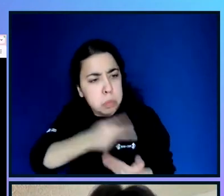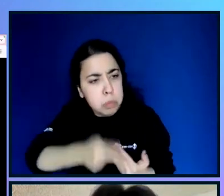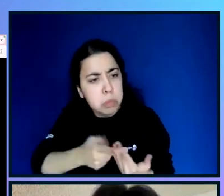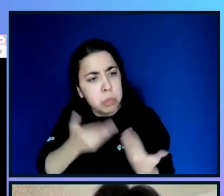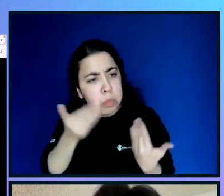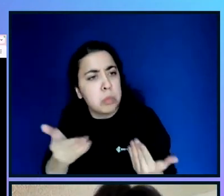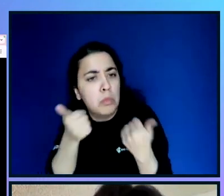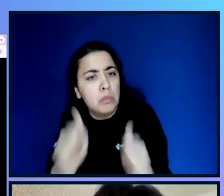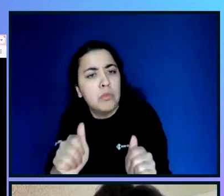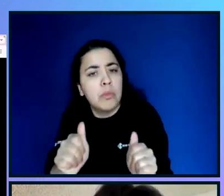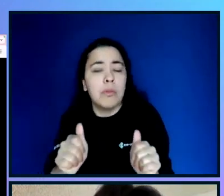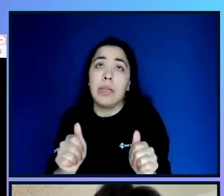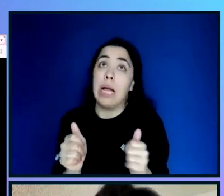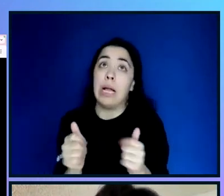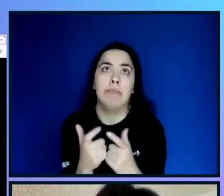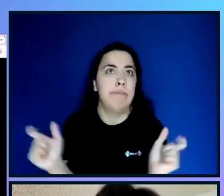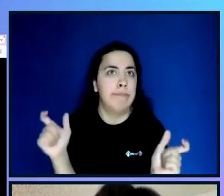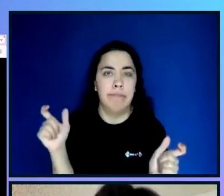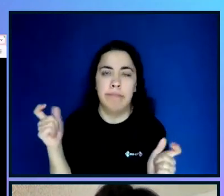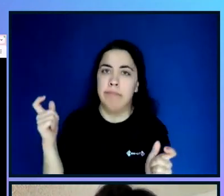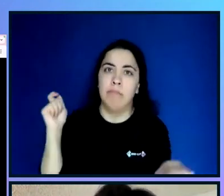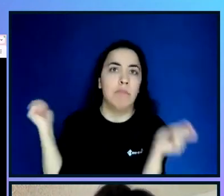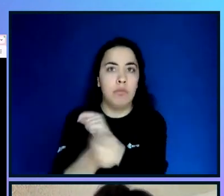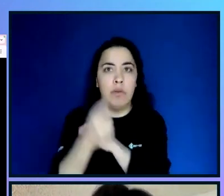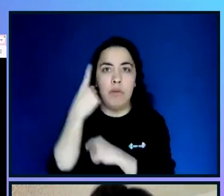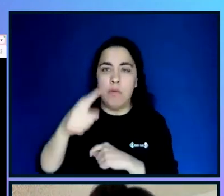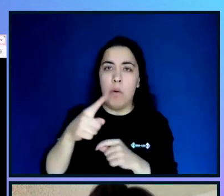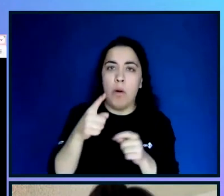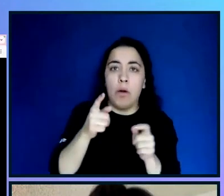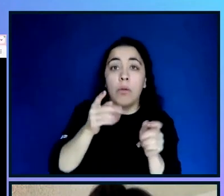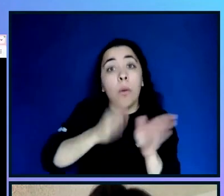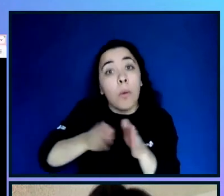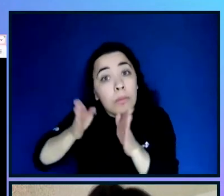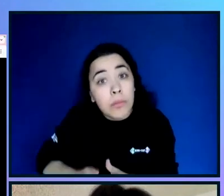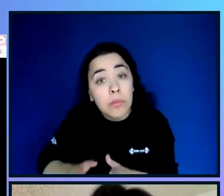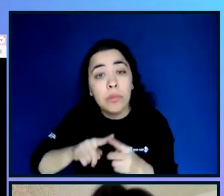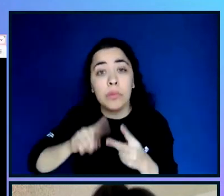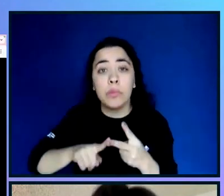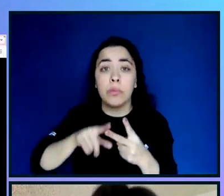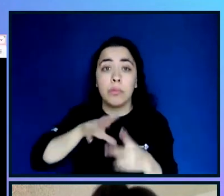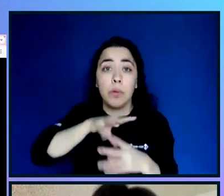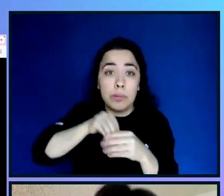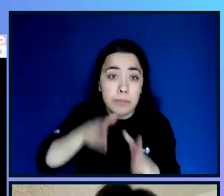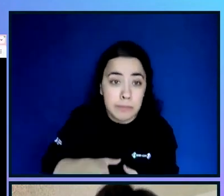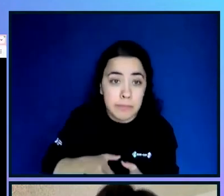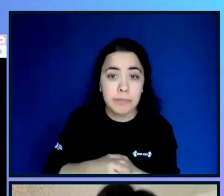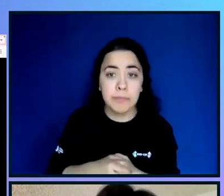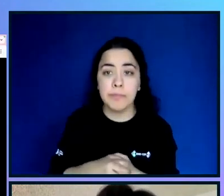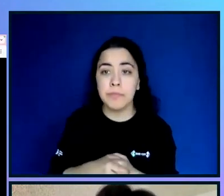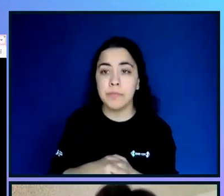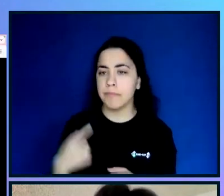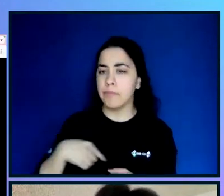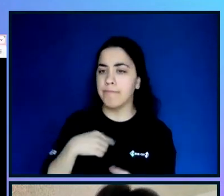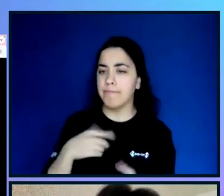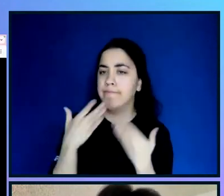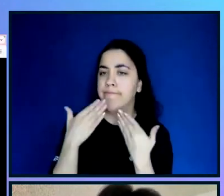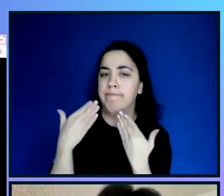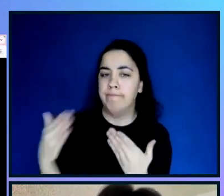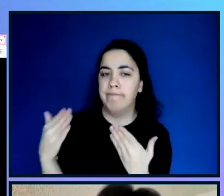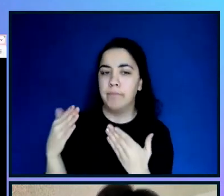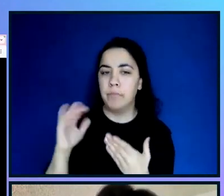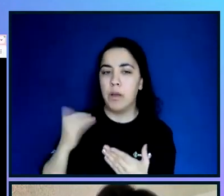organizers and its participants. We were extremely grateful to have our brand and marketing design manager, Asia, understand the importance